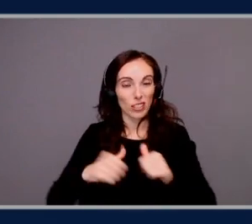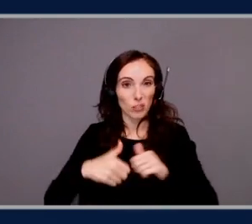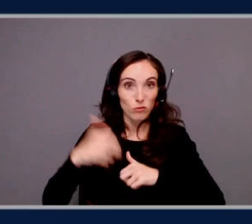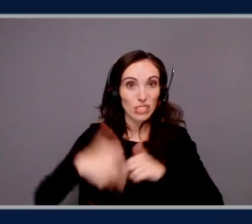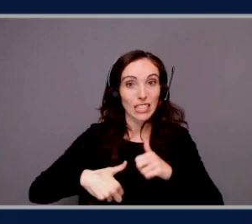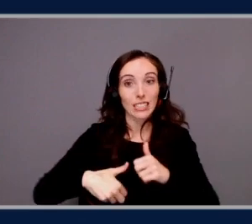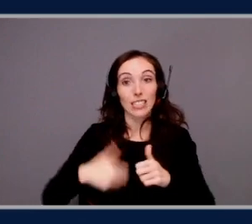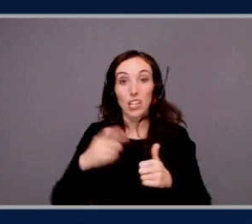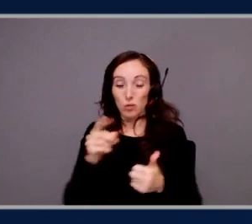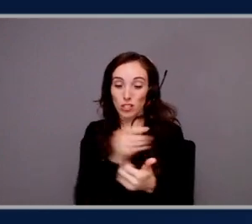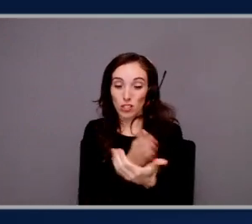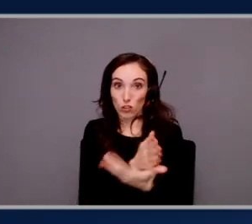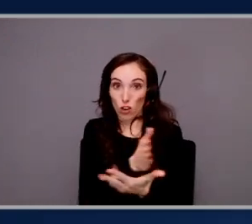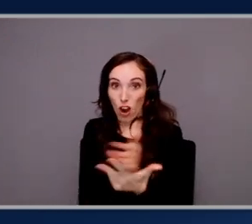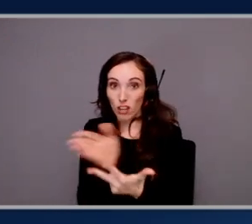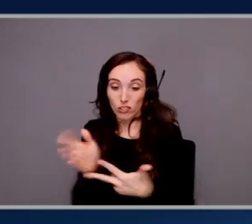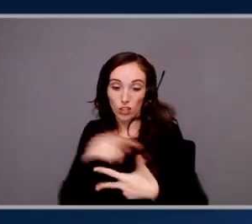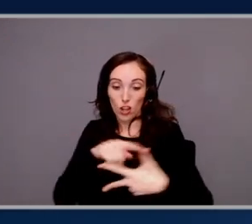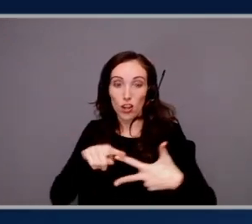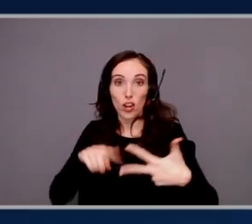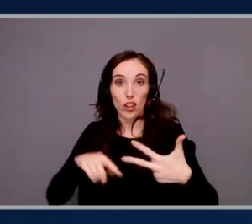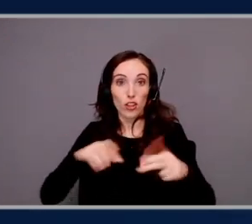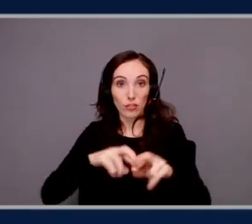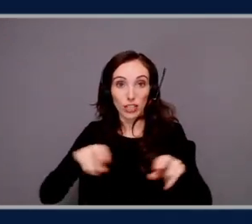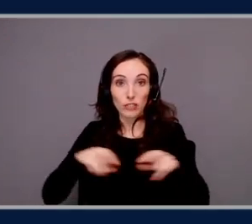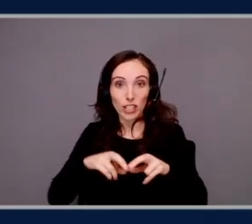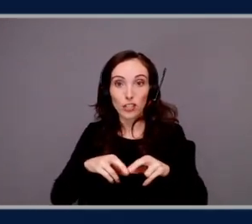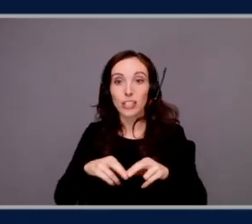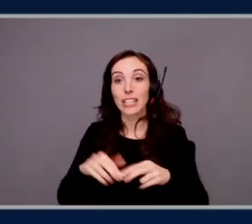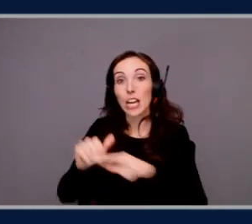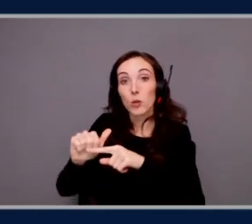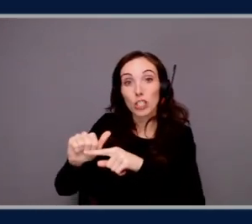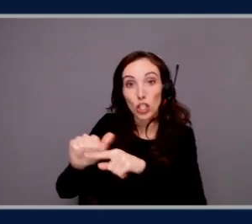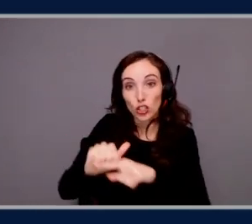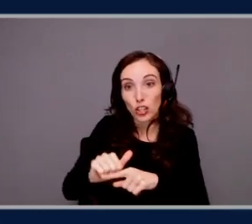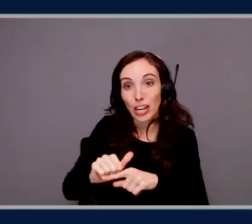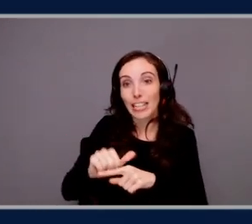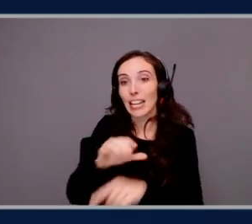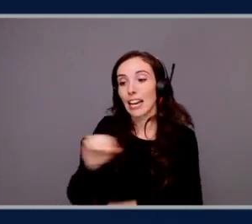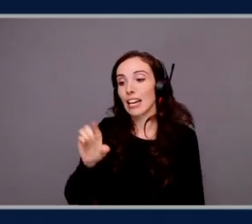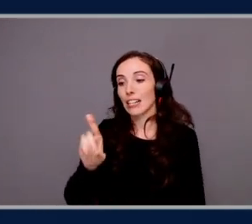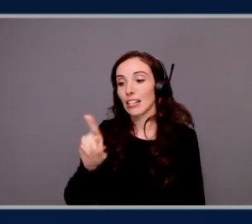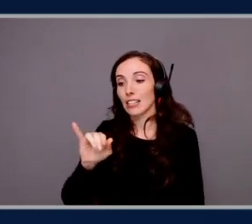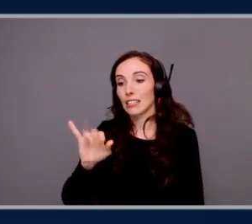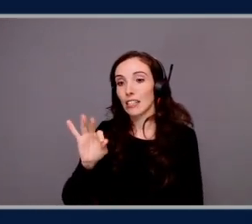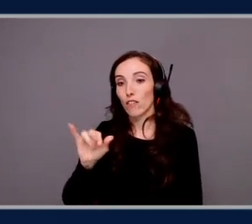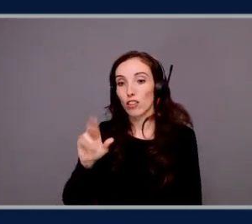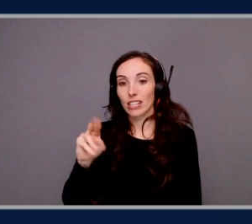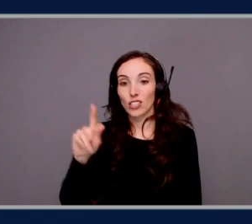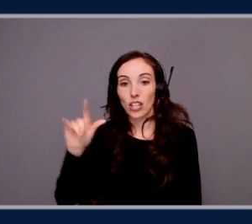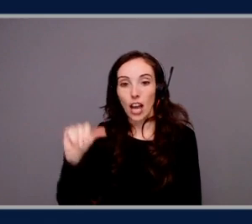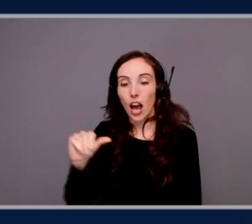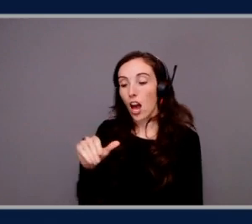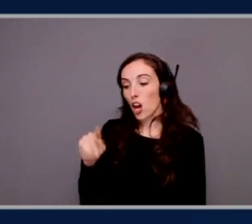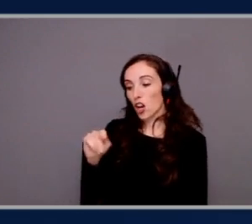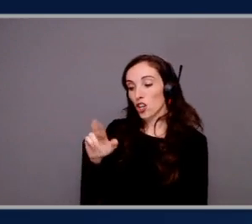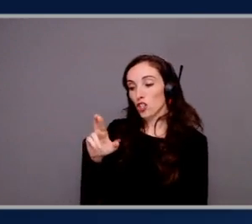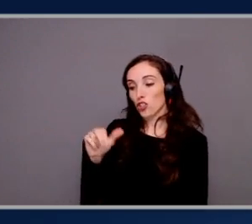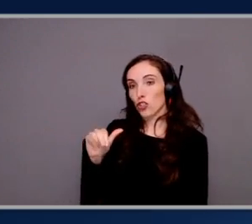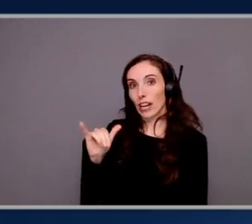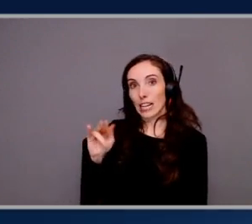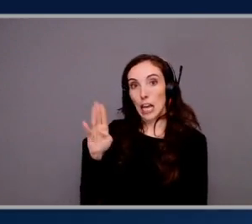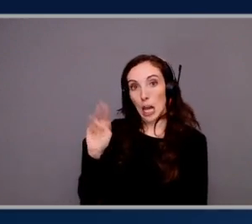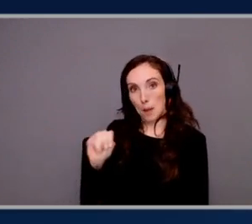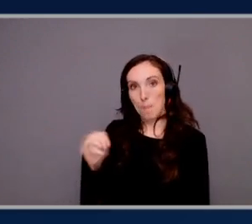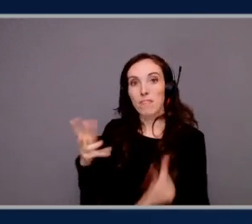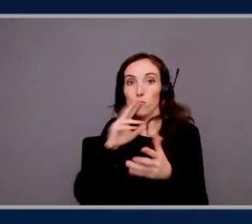3 regions. Wow. And for that, we used both Trainium and Inferentia. Right? Nice. So we talked about Trainium today in the keynote. Yeah, Matt we used